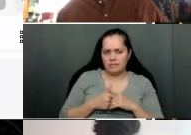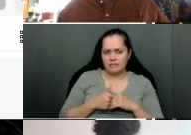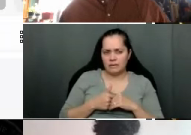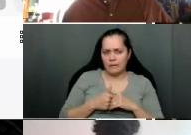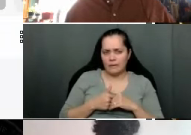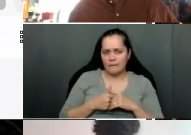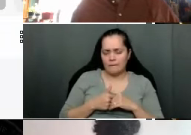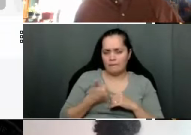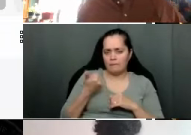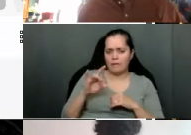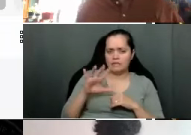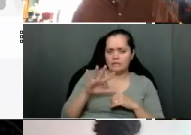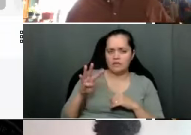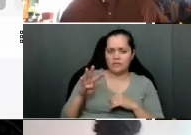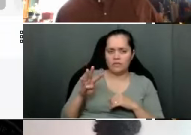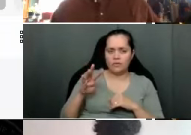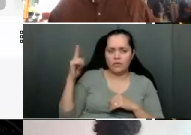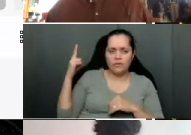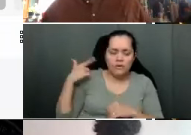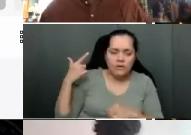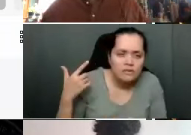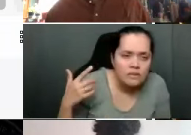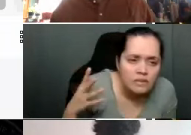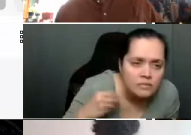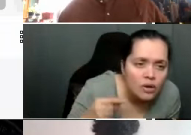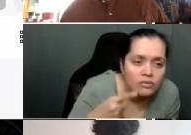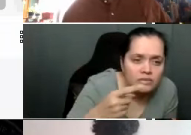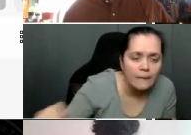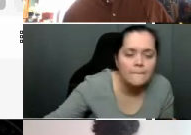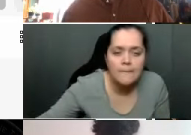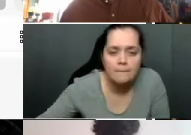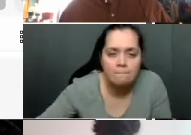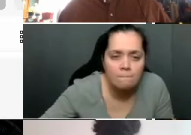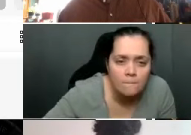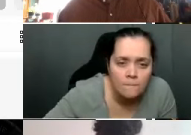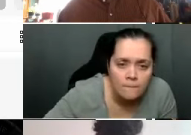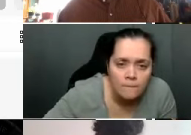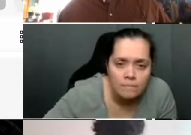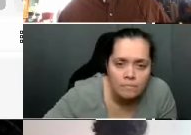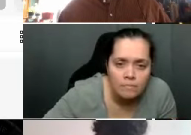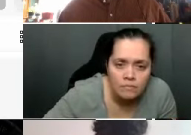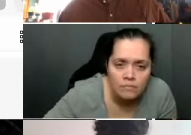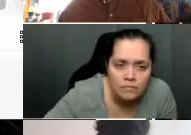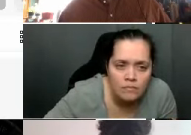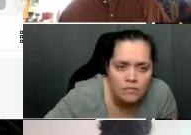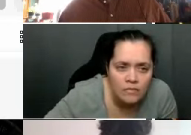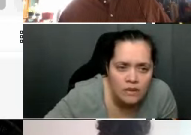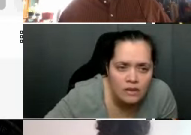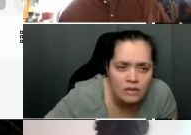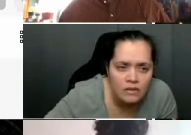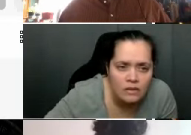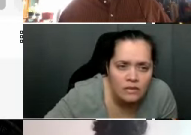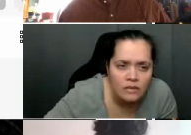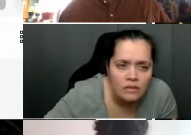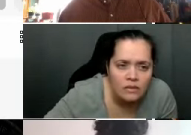In 1854, London experienced a terrible cholera outbreak. Local doctors attributed the